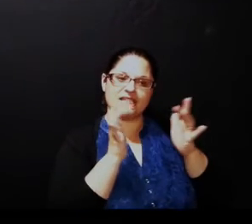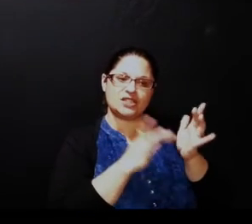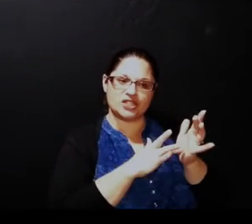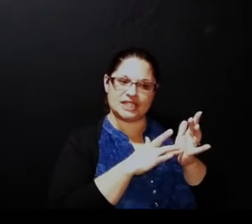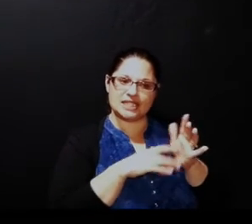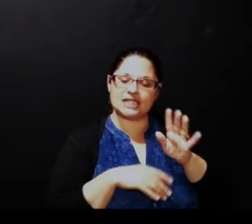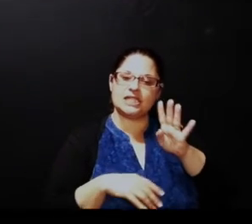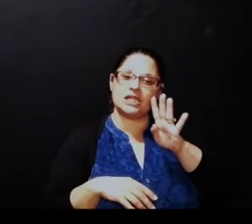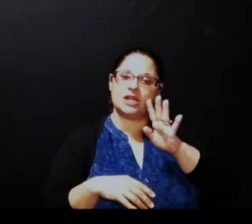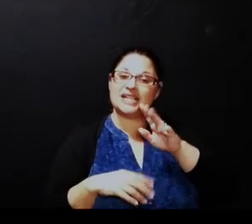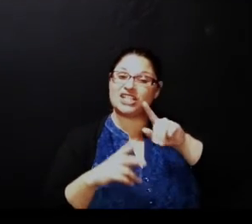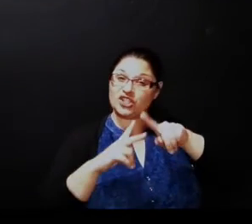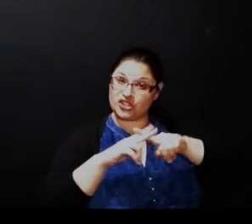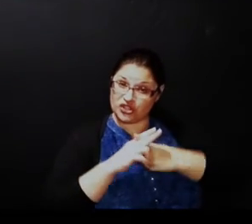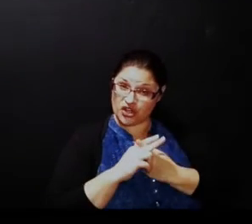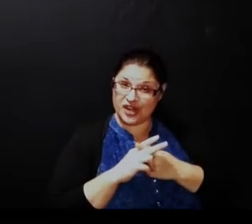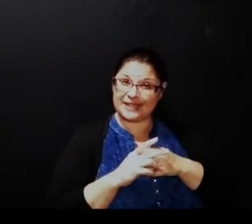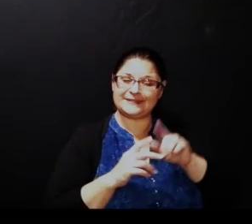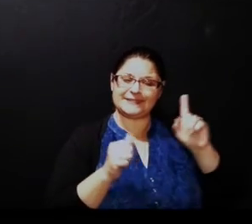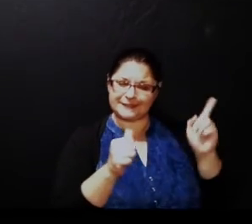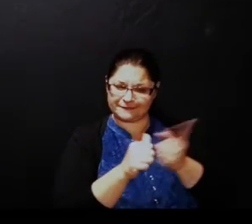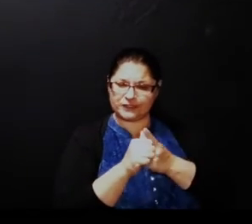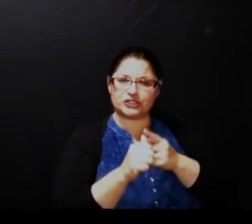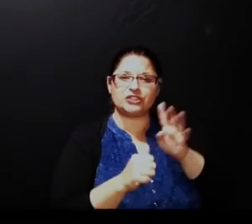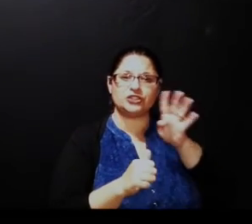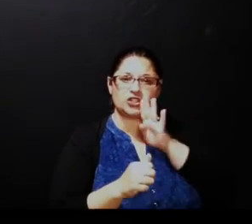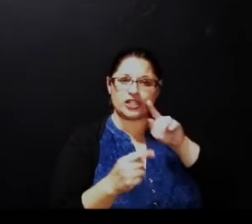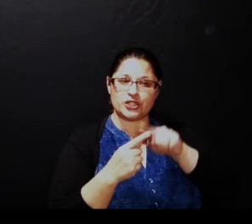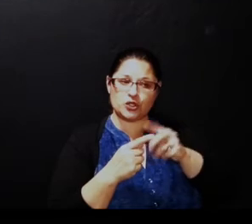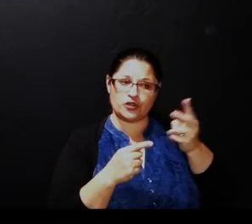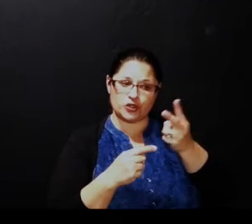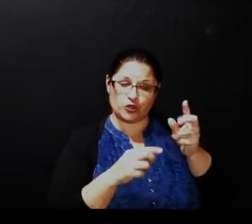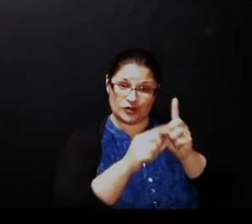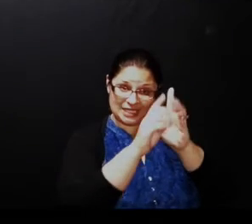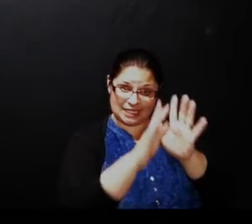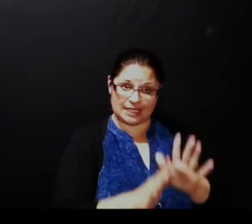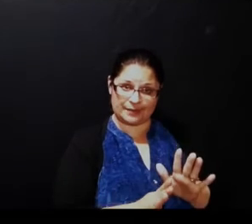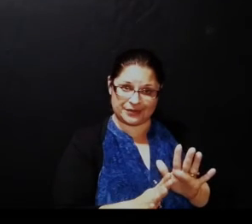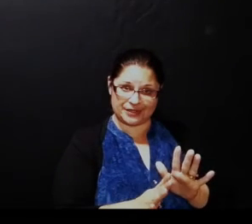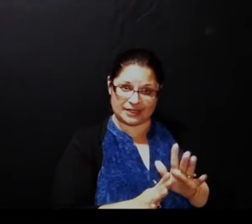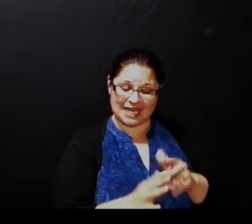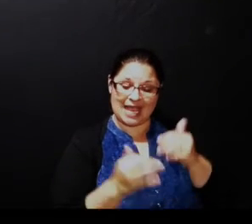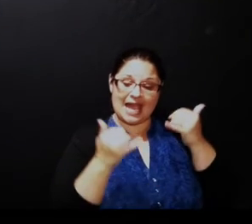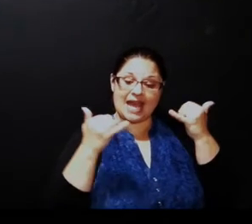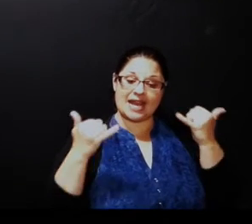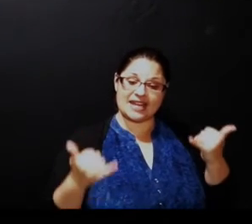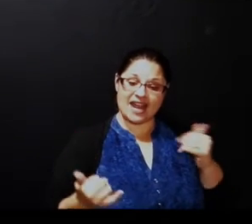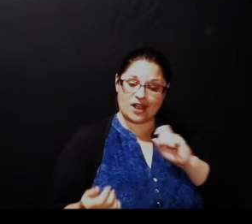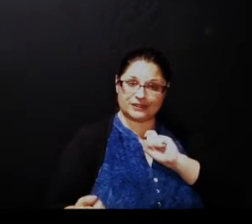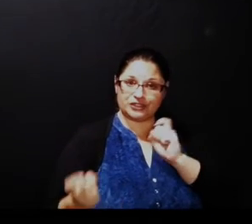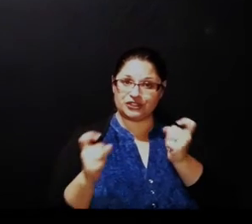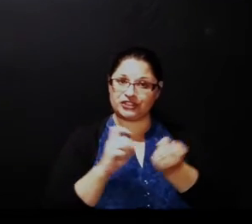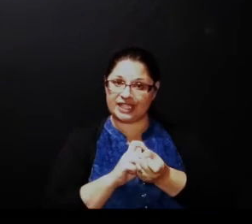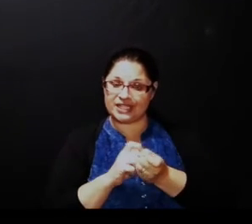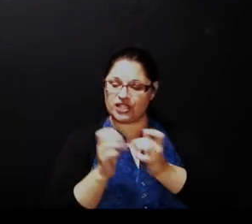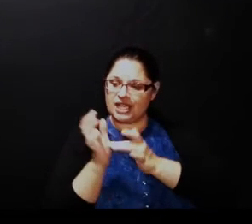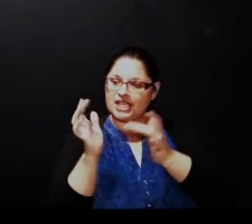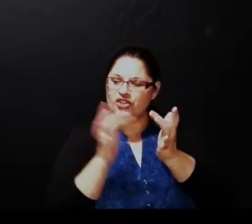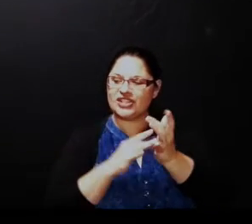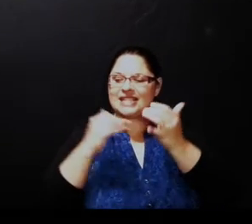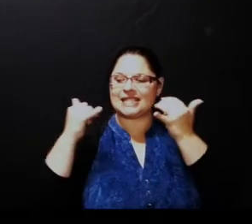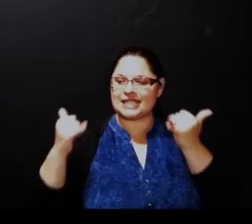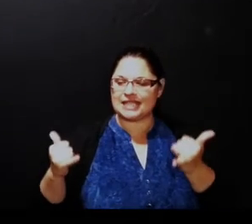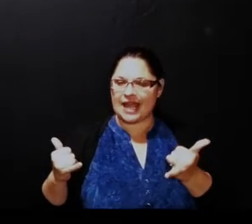entire multitude surrounding him. Not just the Greek men, but to the entire multitude surrounding him. He's speaking to the crowd now. Look at verses 30